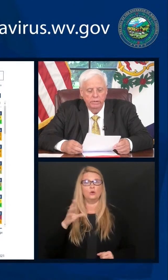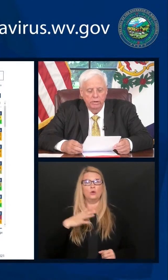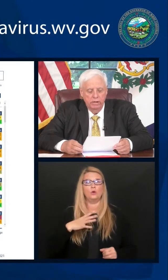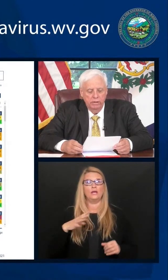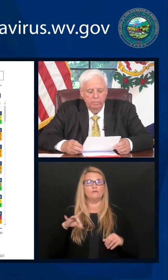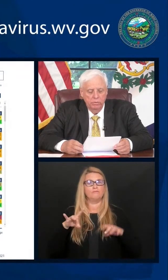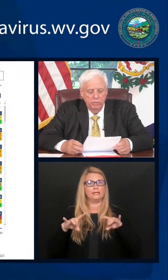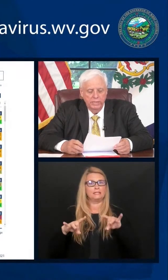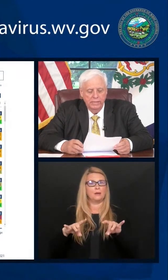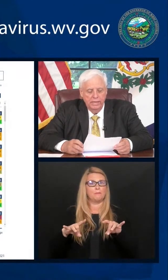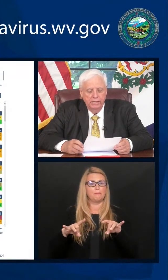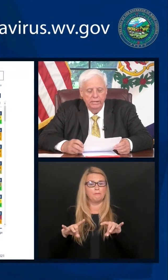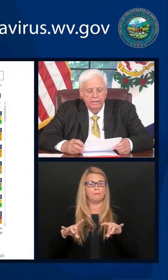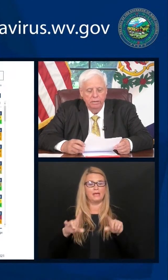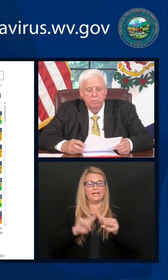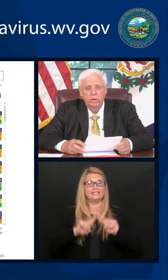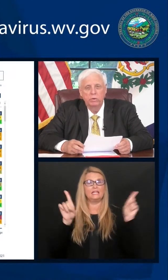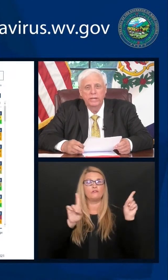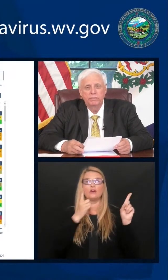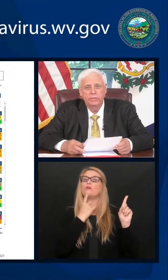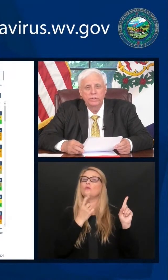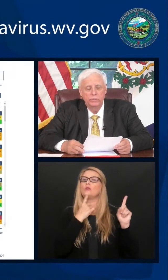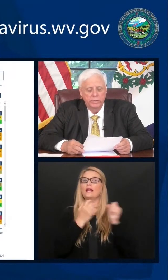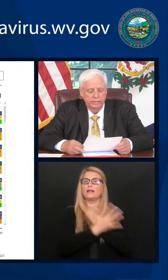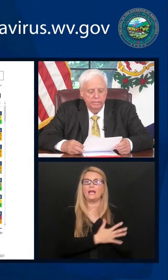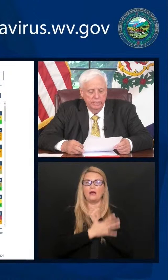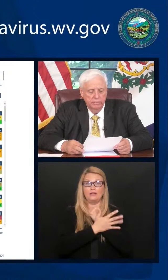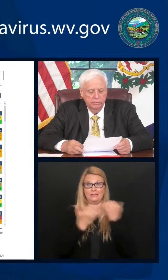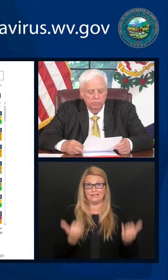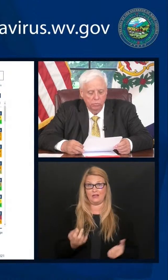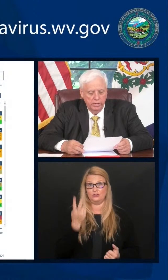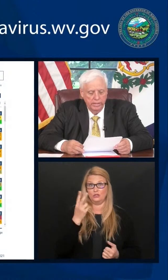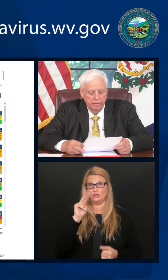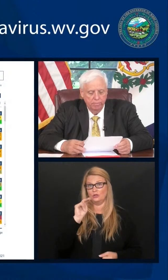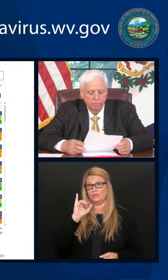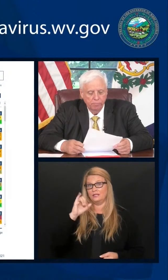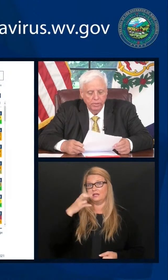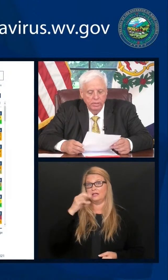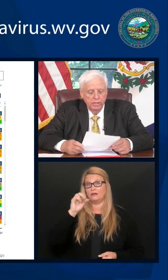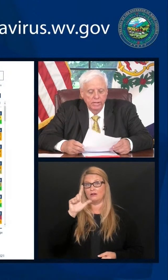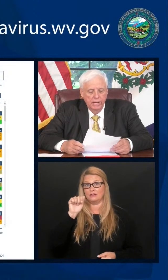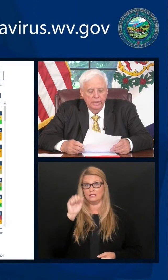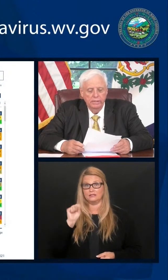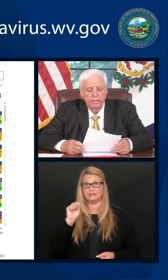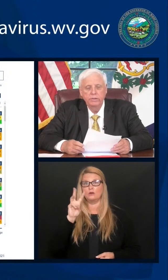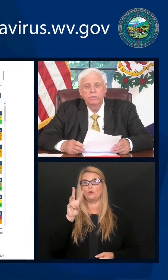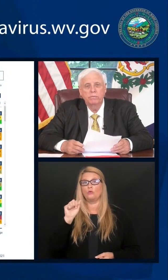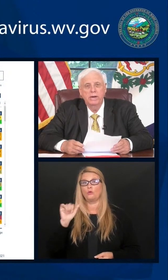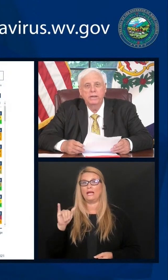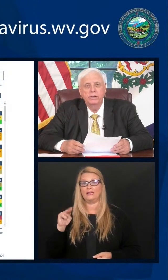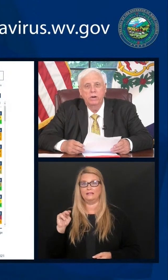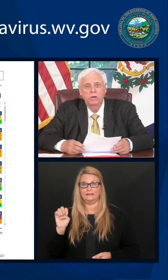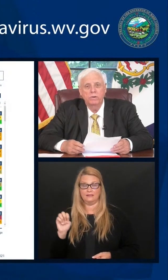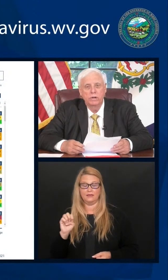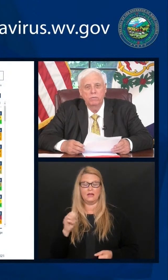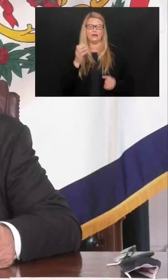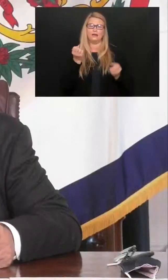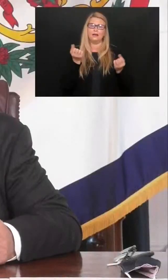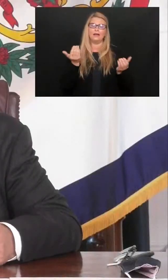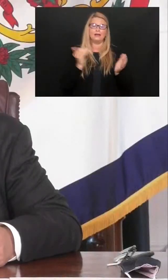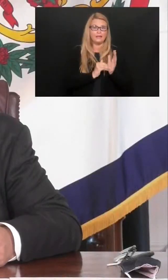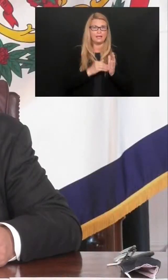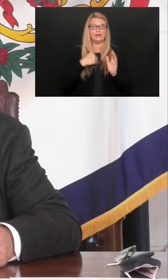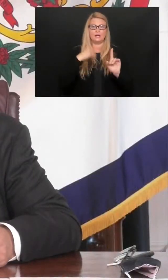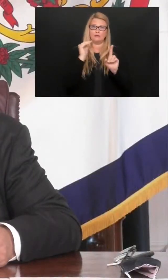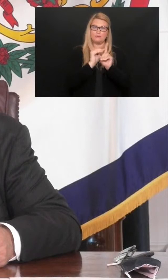different red county now, but we only have 2. That's Nicholas and Wayne. I continue to remind you over and over and